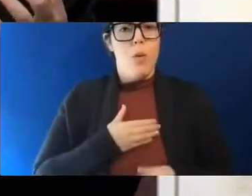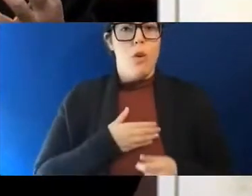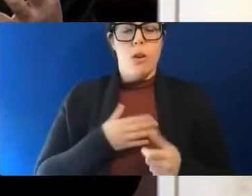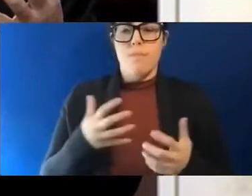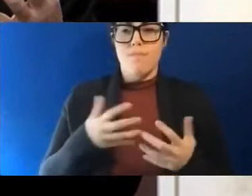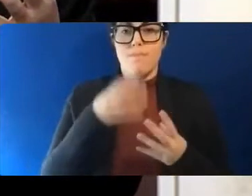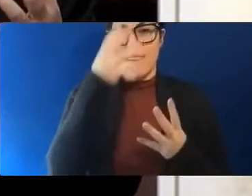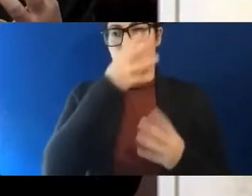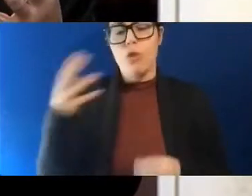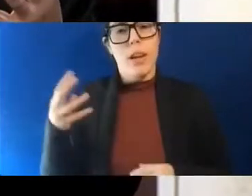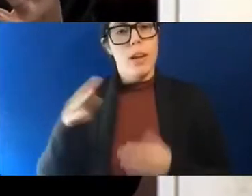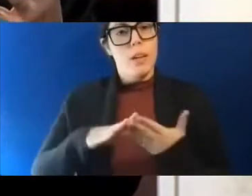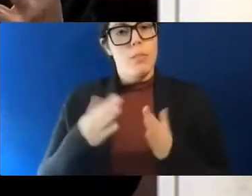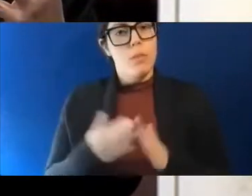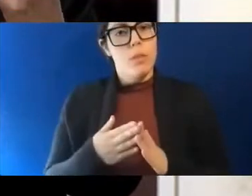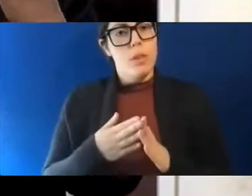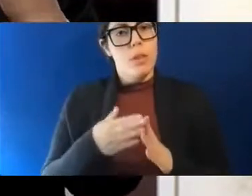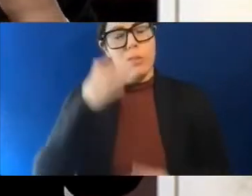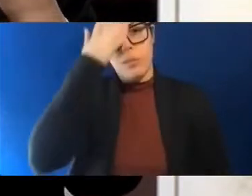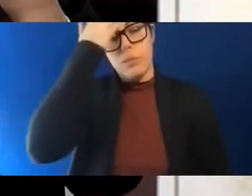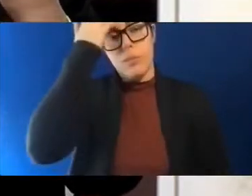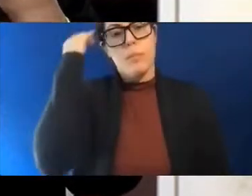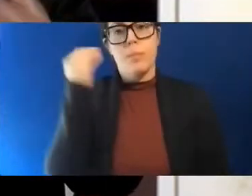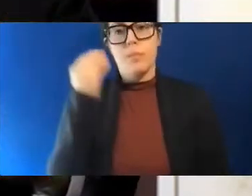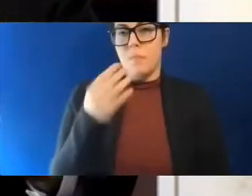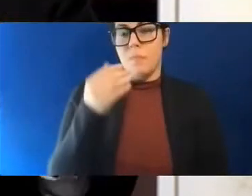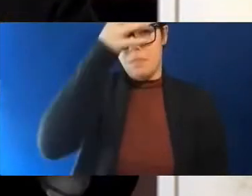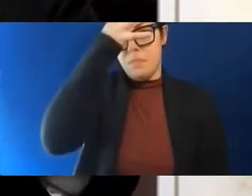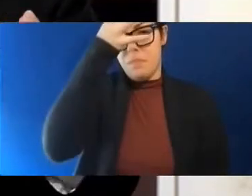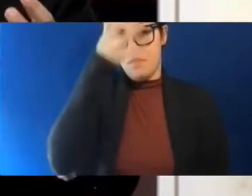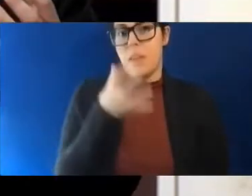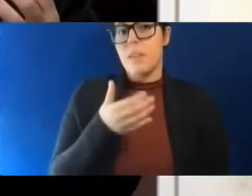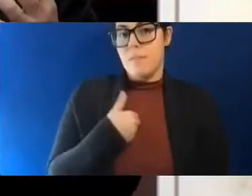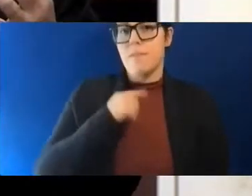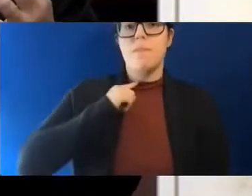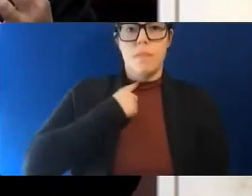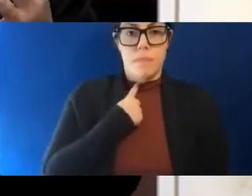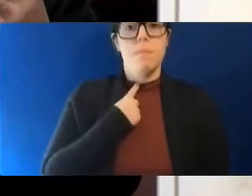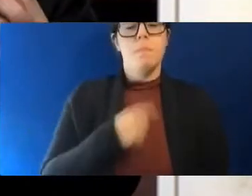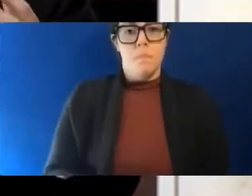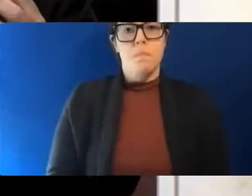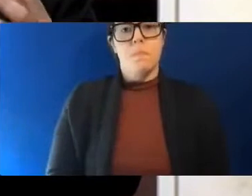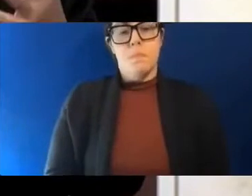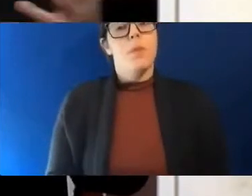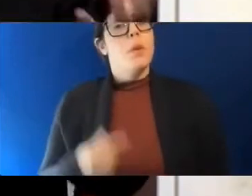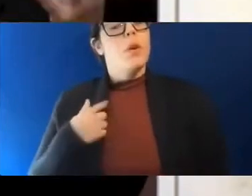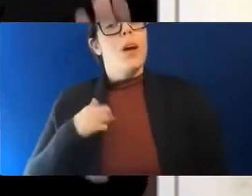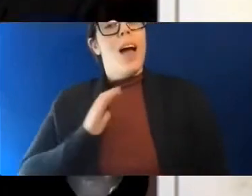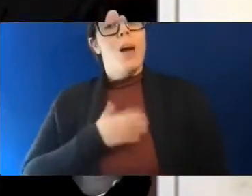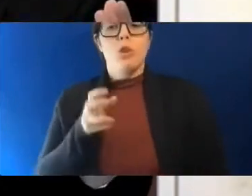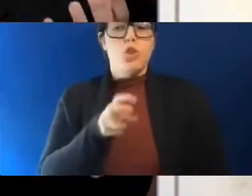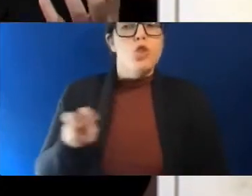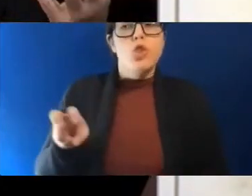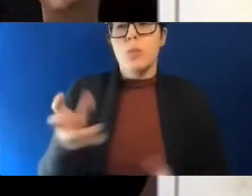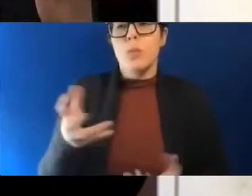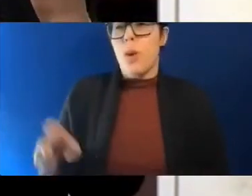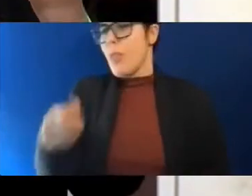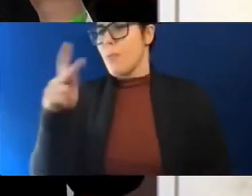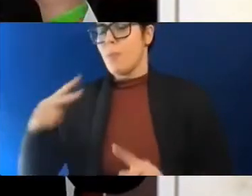that we were in the journey to prove that we're not going to let the people tell our